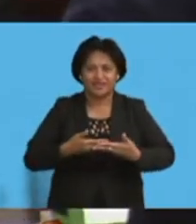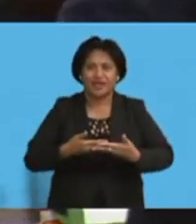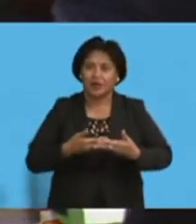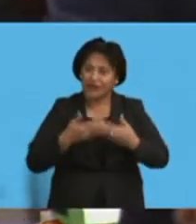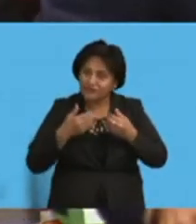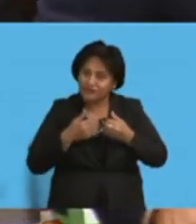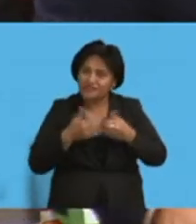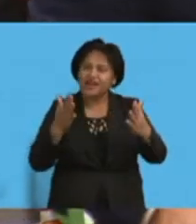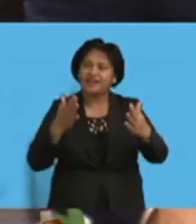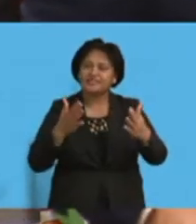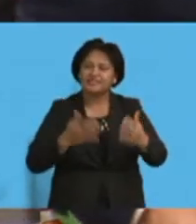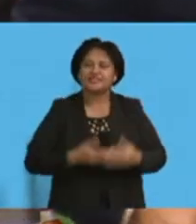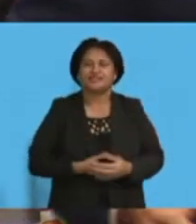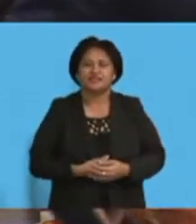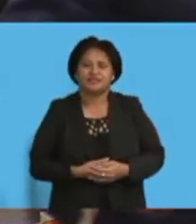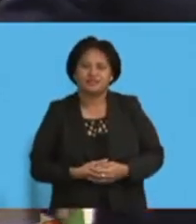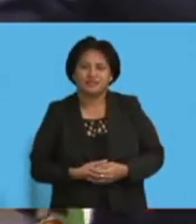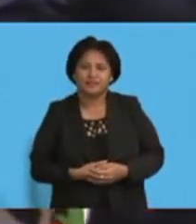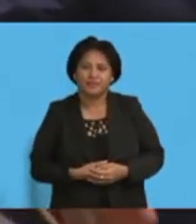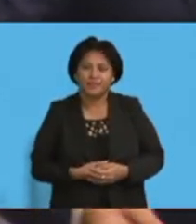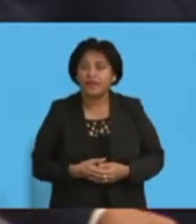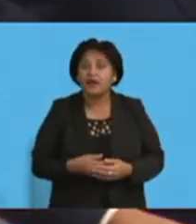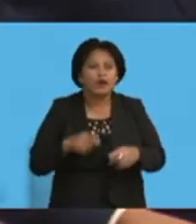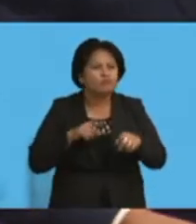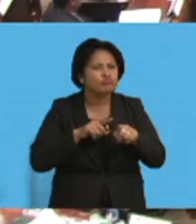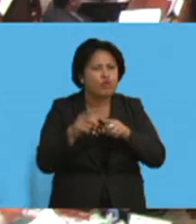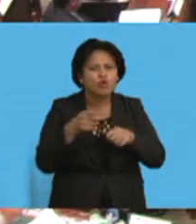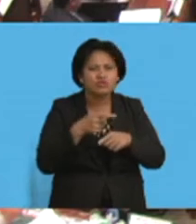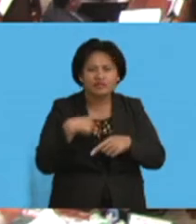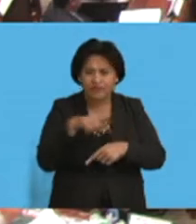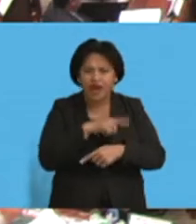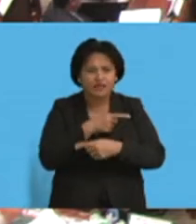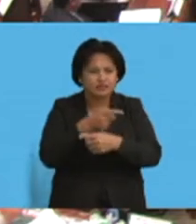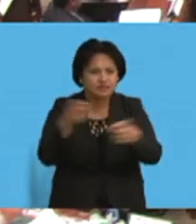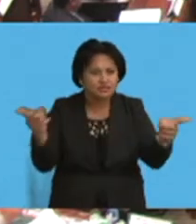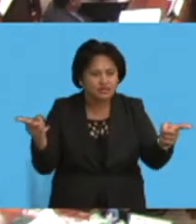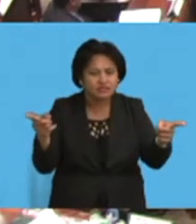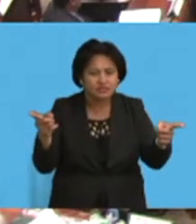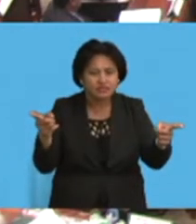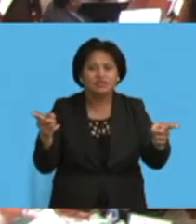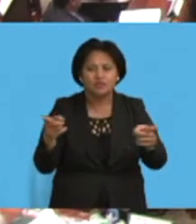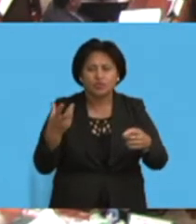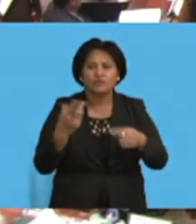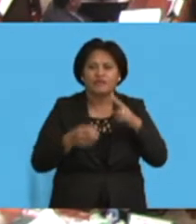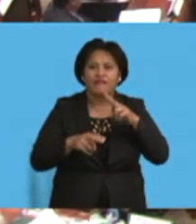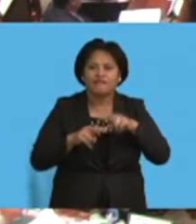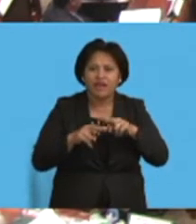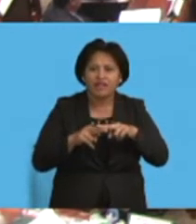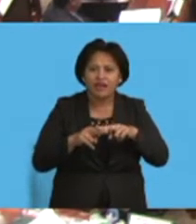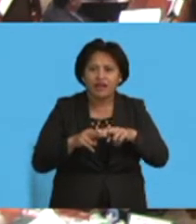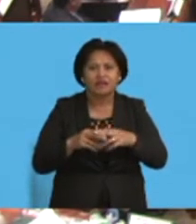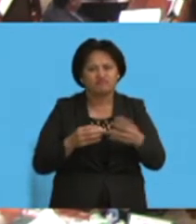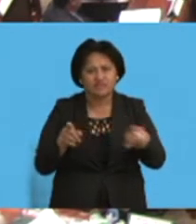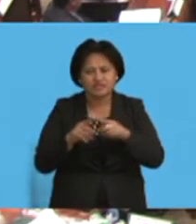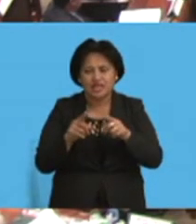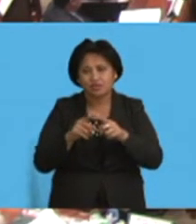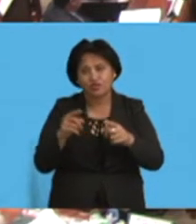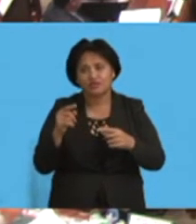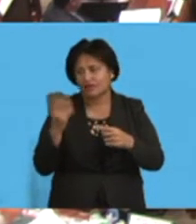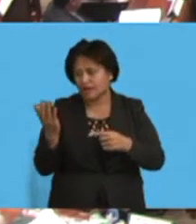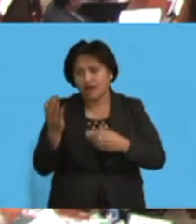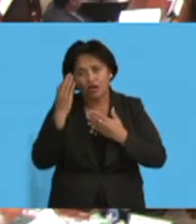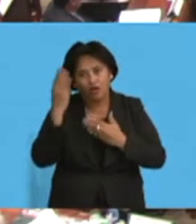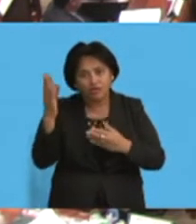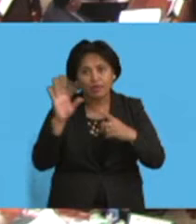We have, all of us, many of us here are fathers. I serve under our Honourable Prime Minister, who is both a father and grandfather. We also have